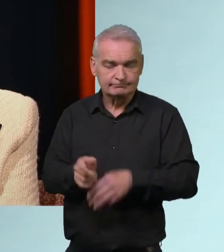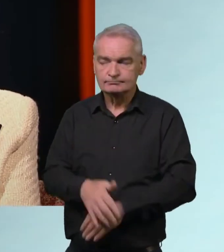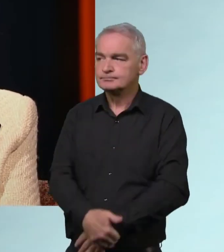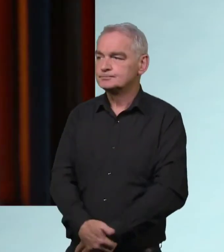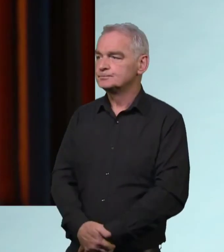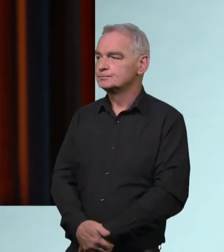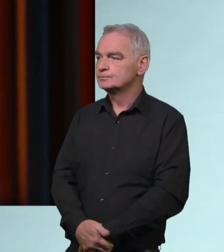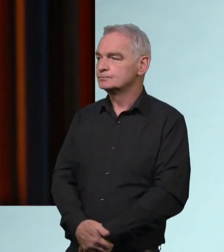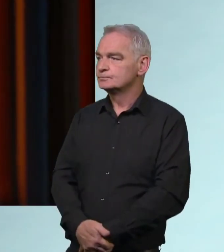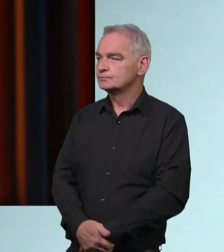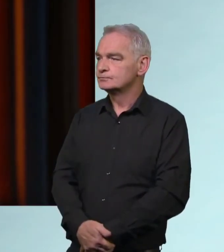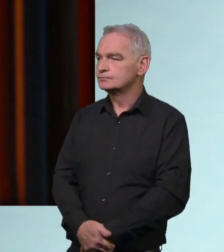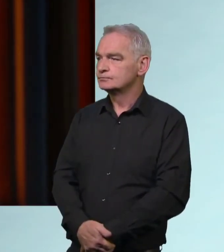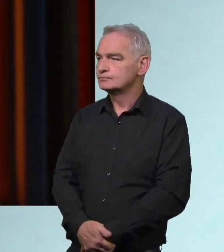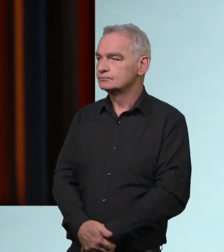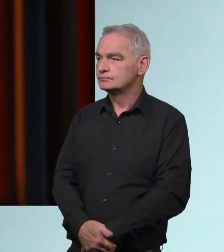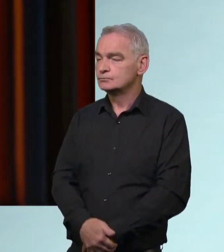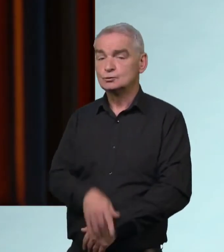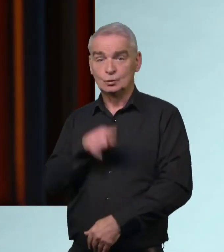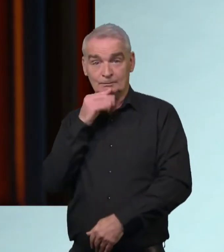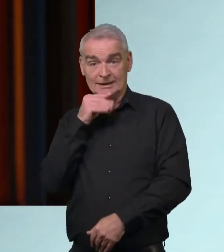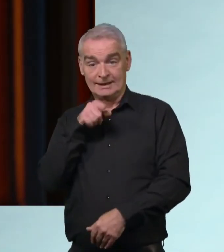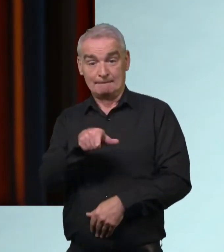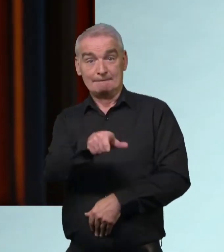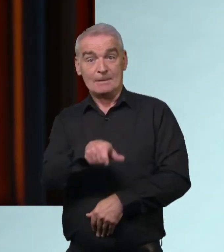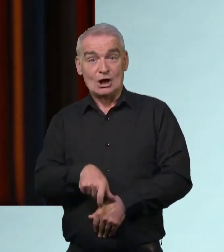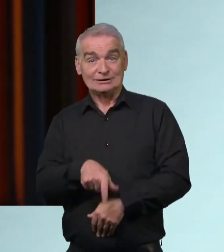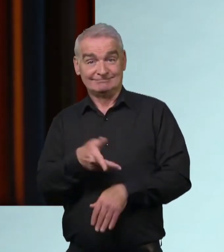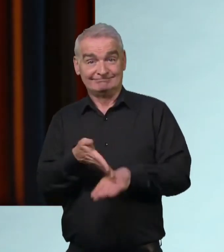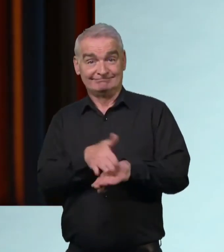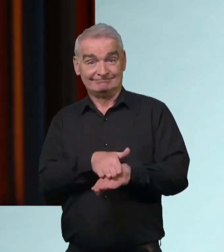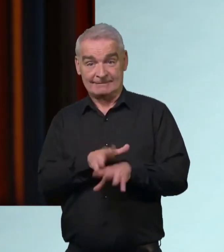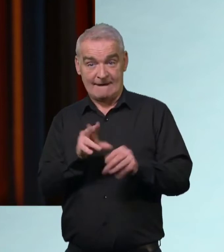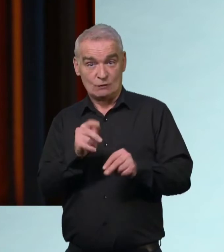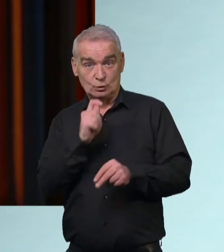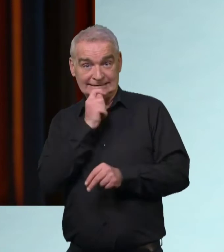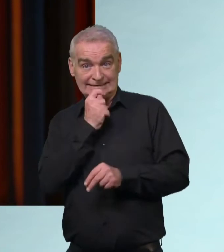So with you, a person has no secrets?